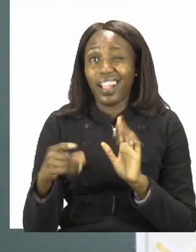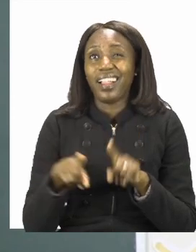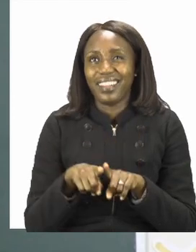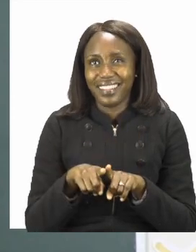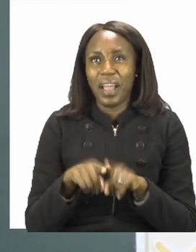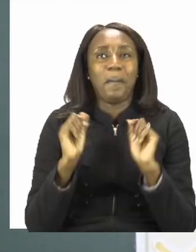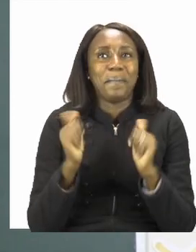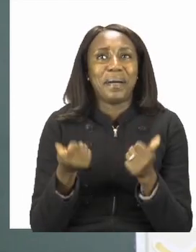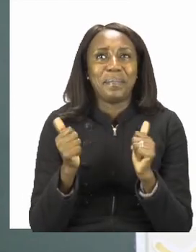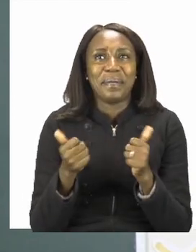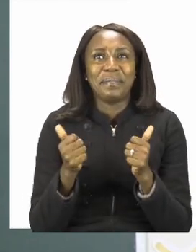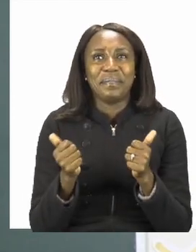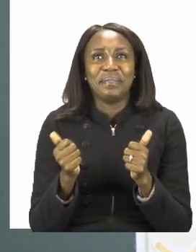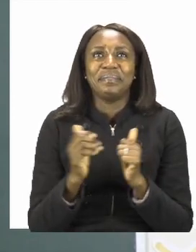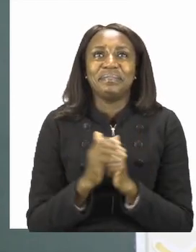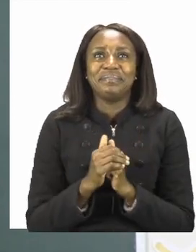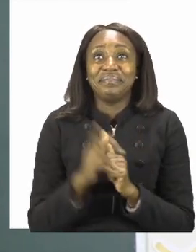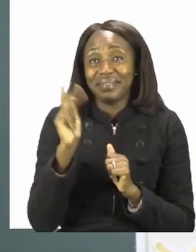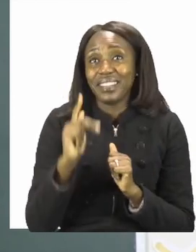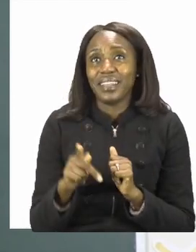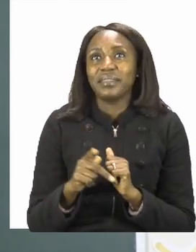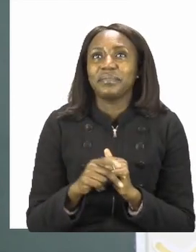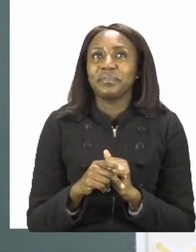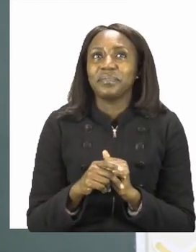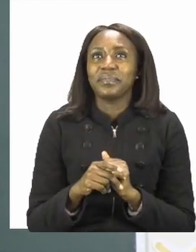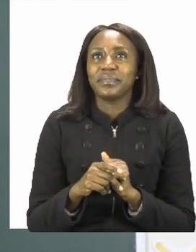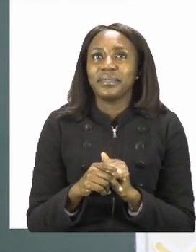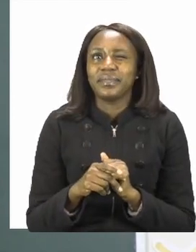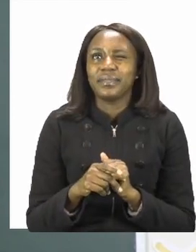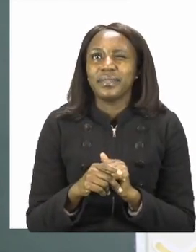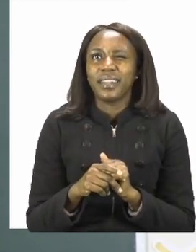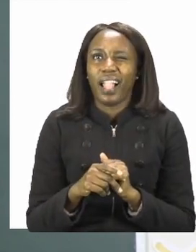Good job. Let's try that again.